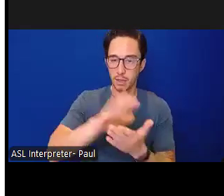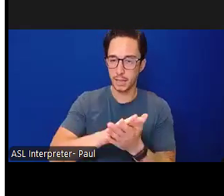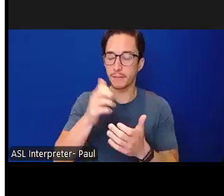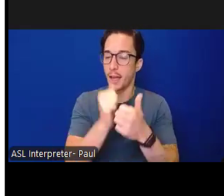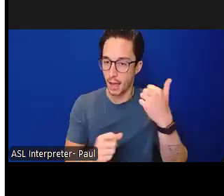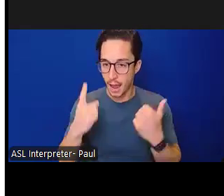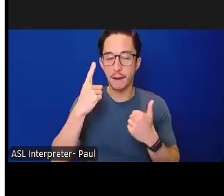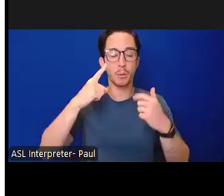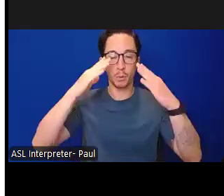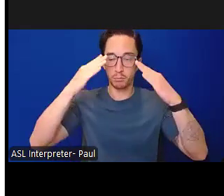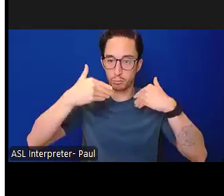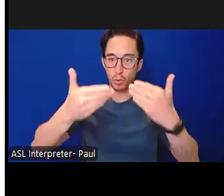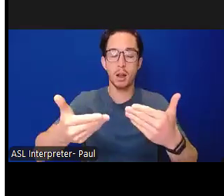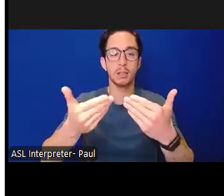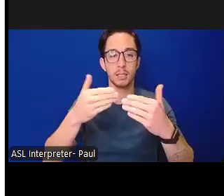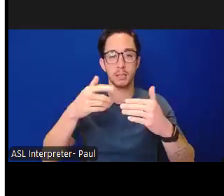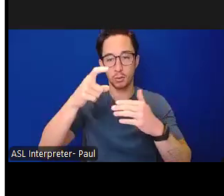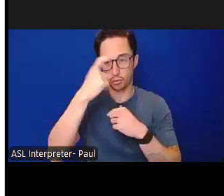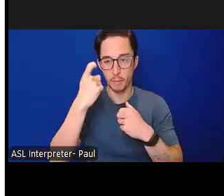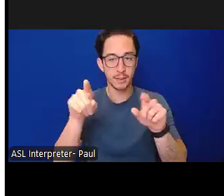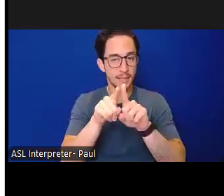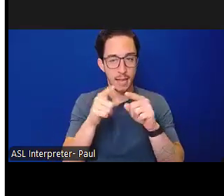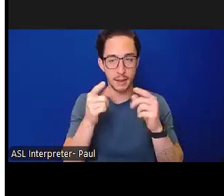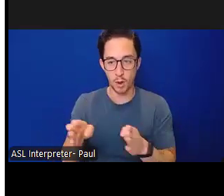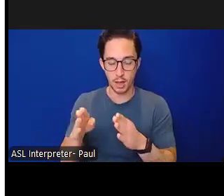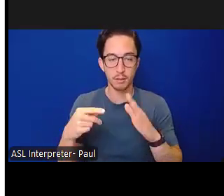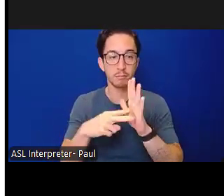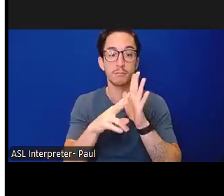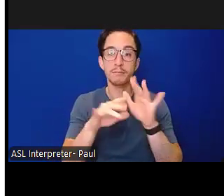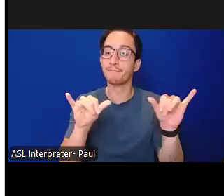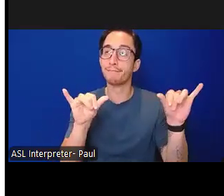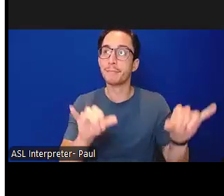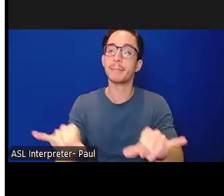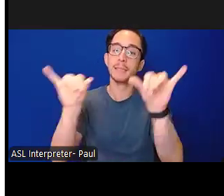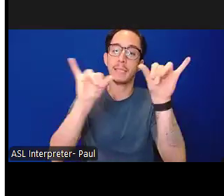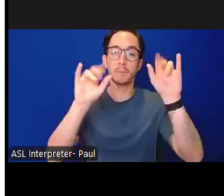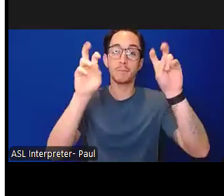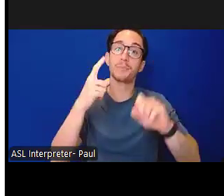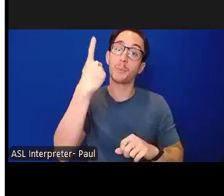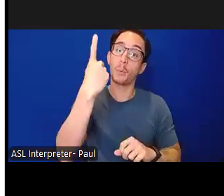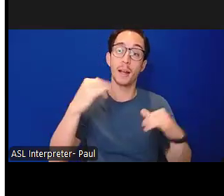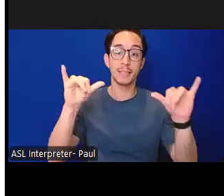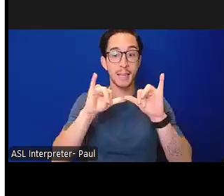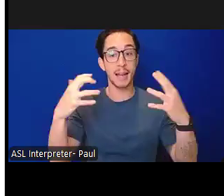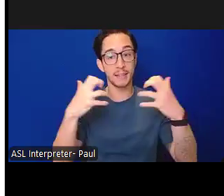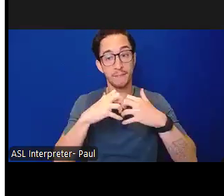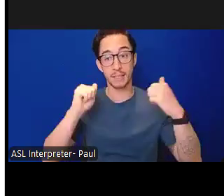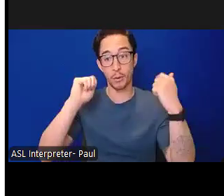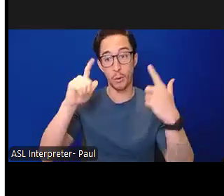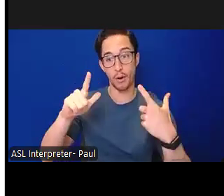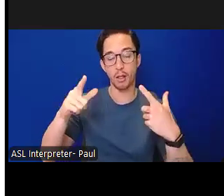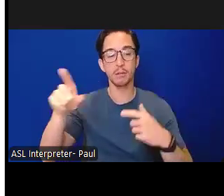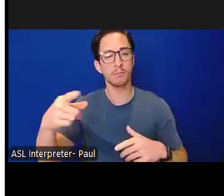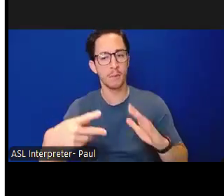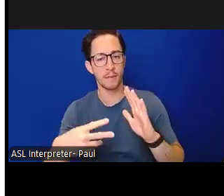processes trauma the same way. And so this standard one size fit all approach makes them feel